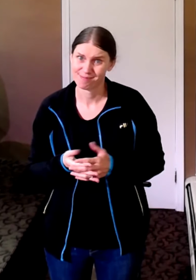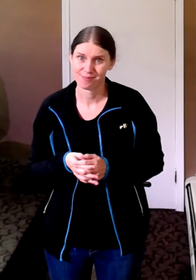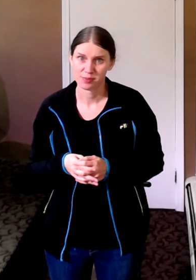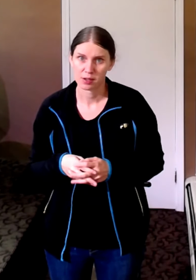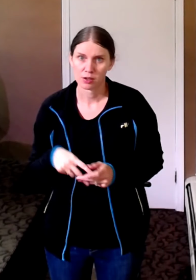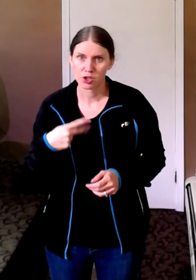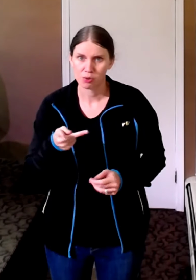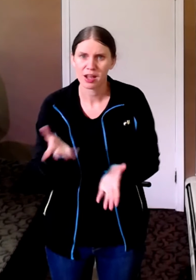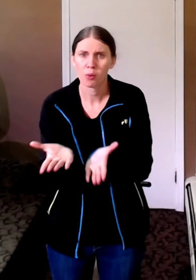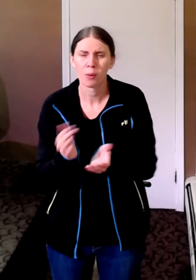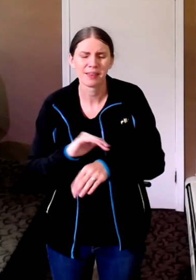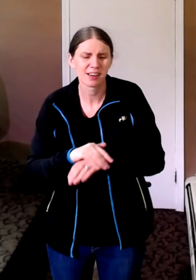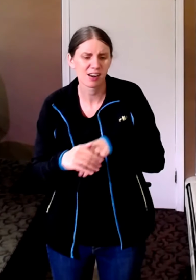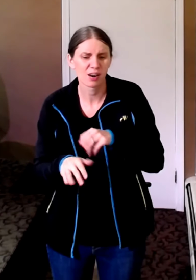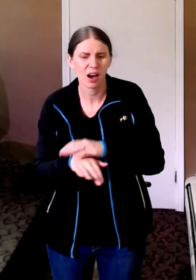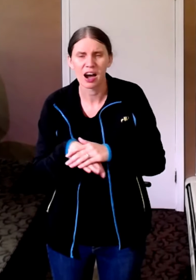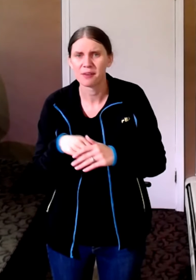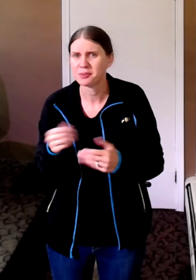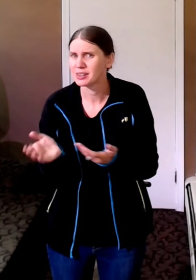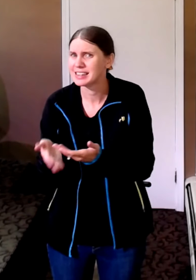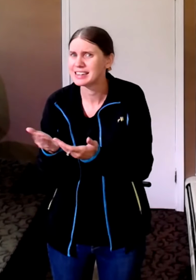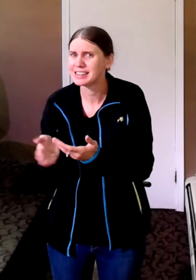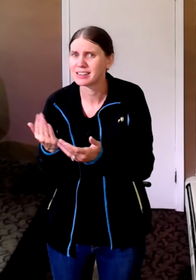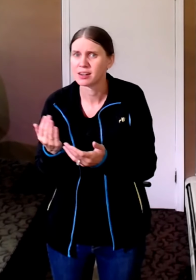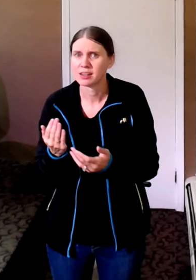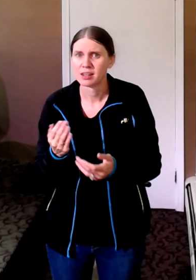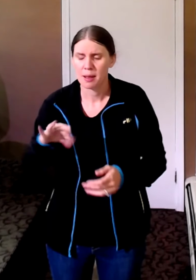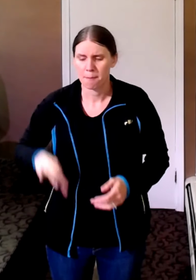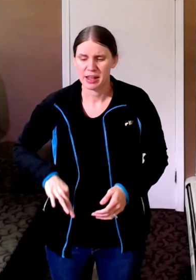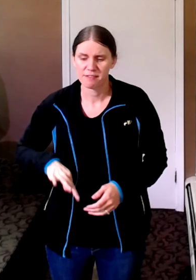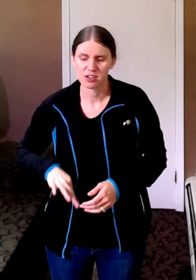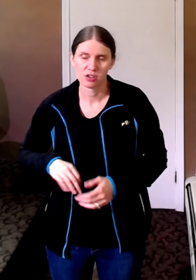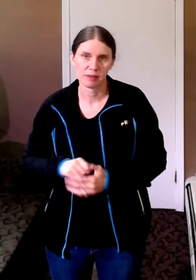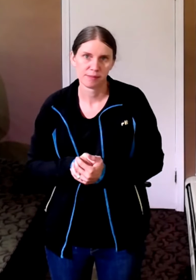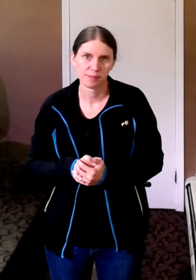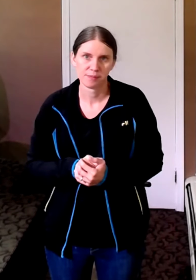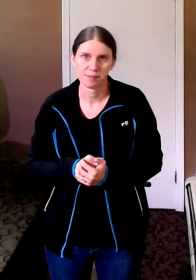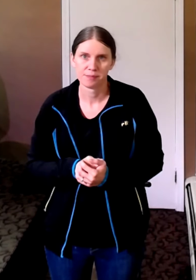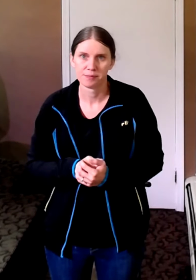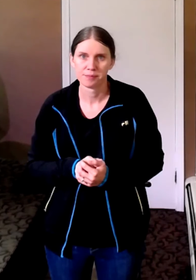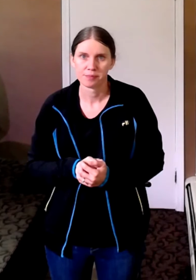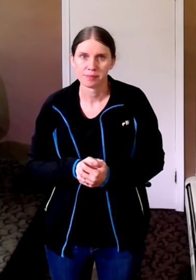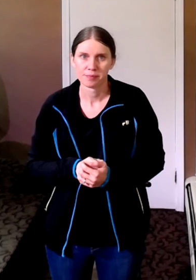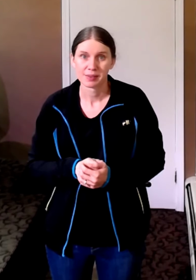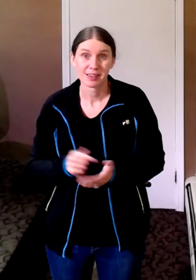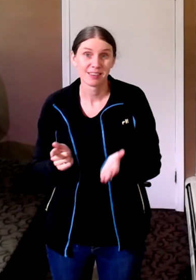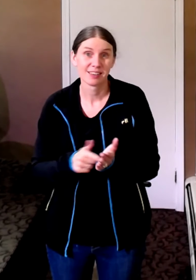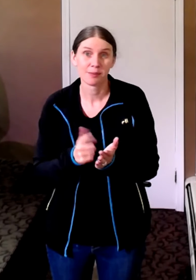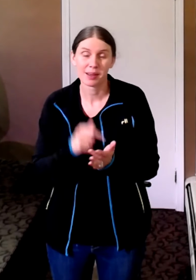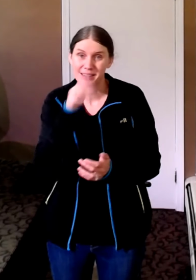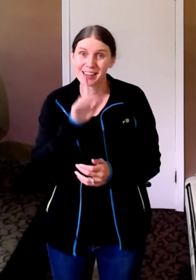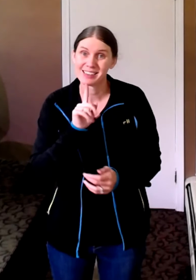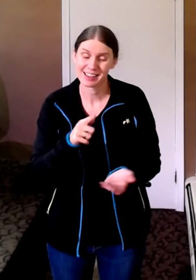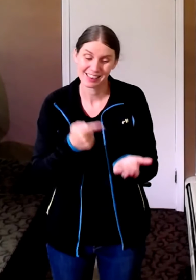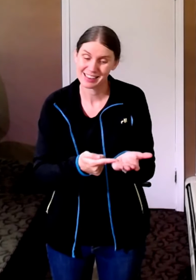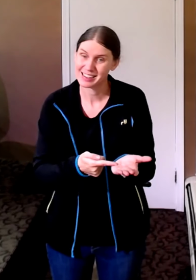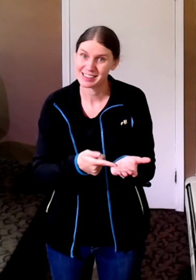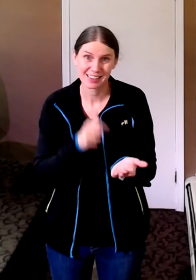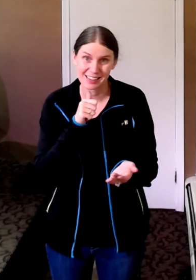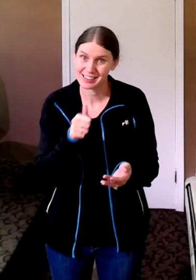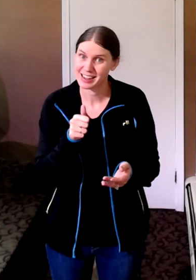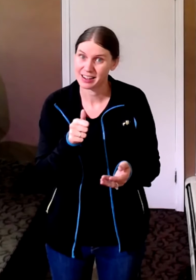We want what's comfortable. We want what's easy. We want what's profitable. And sometimes God says, that's